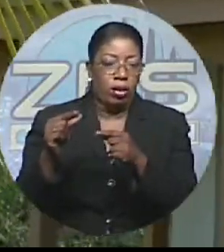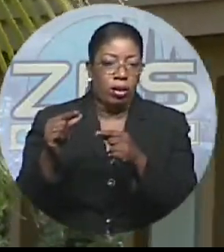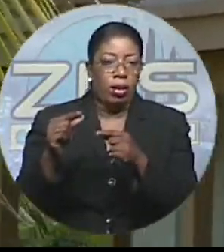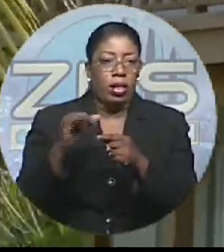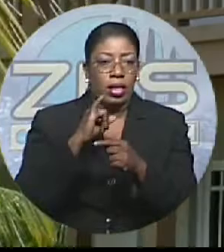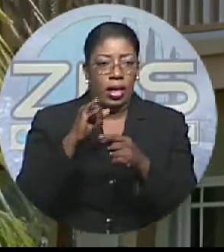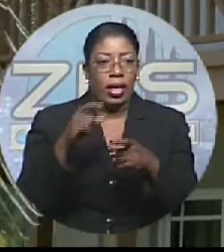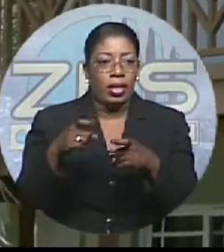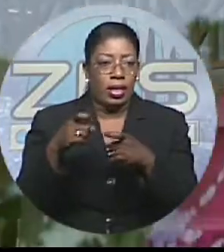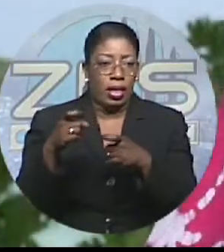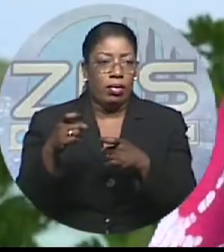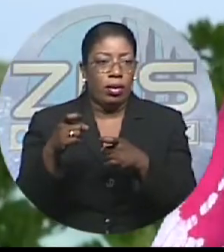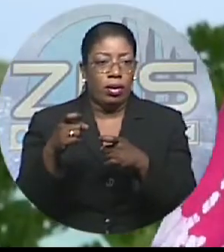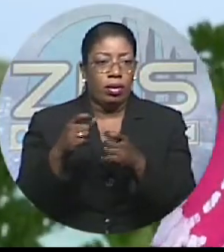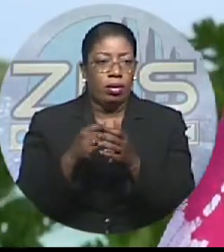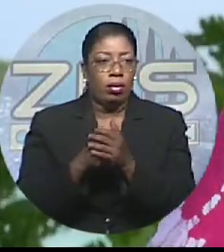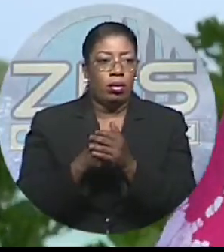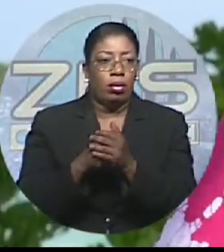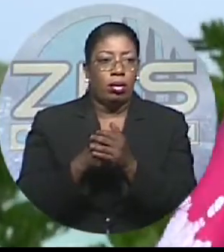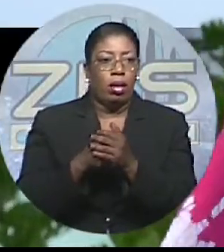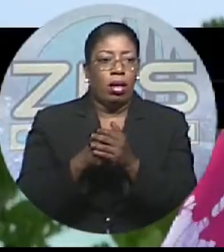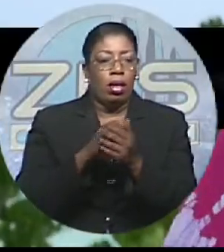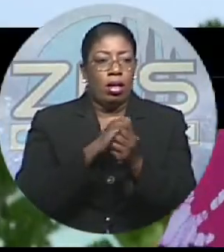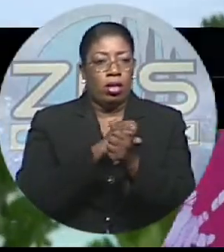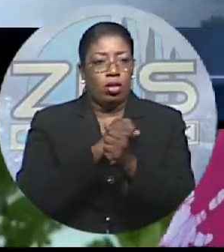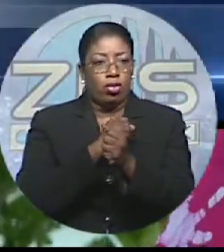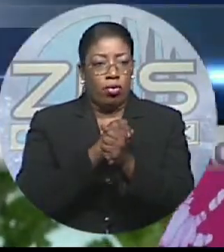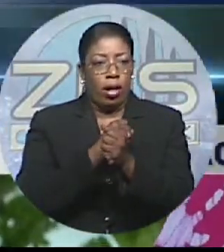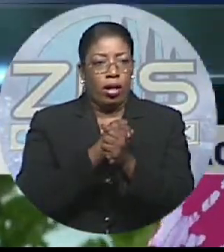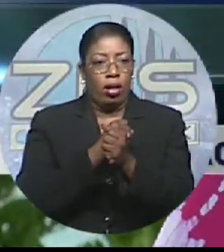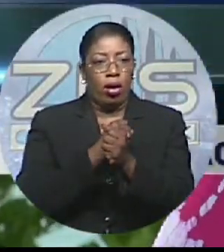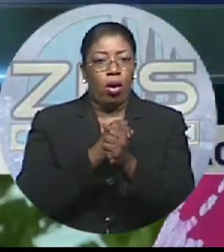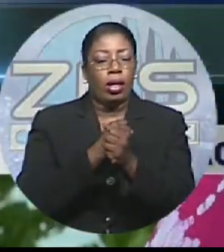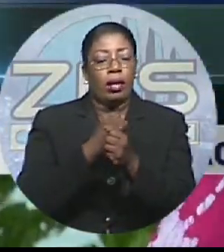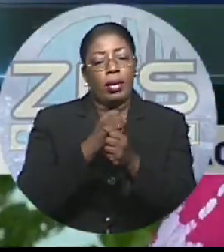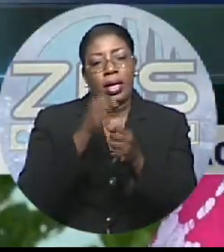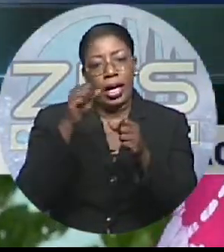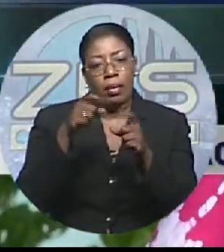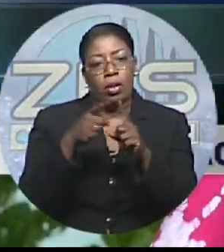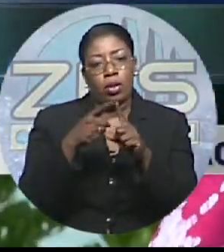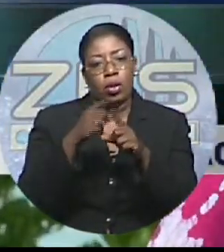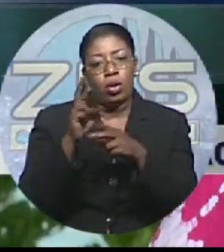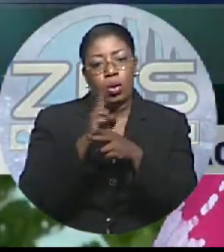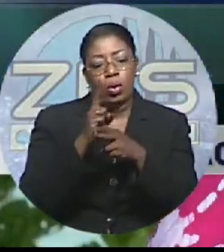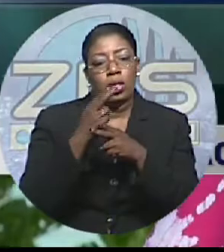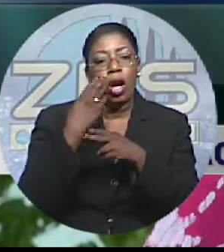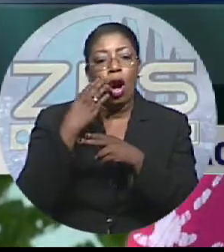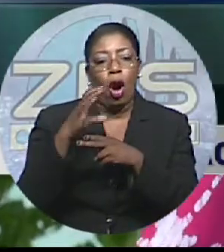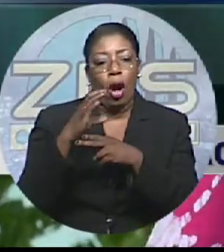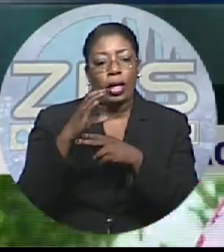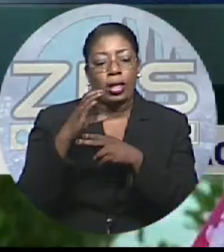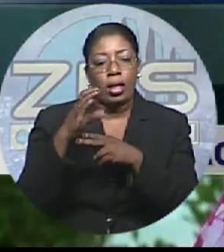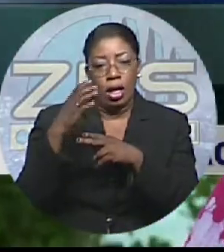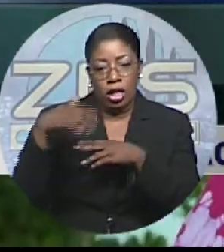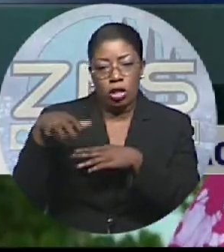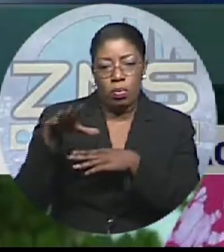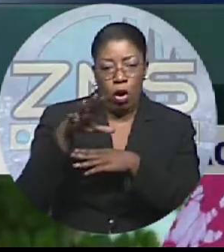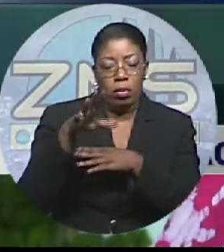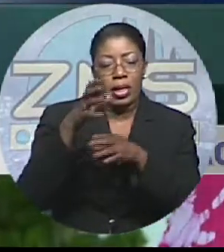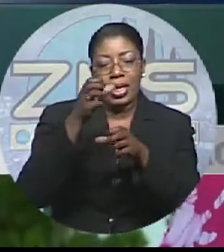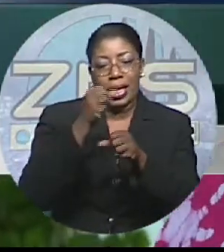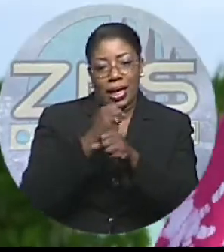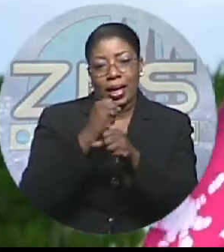is a given. The strength is always good, and our guests are able to use hotspot when they're here to connect with home. They're